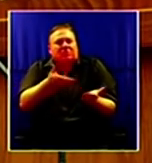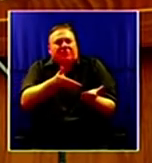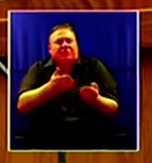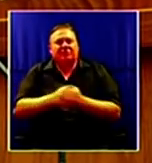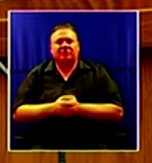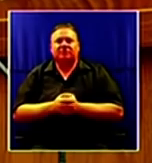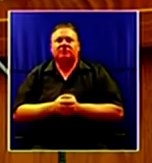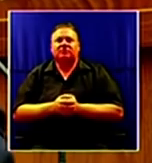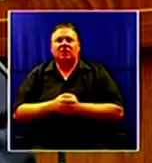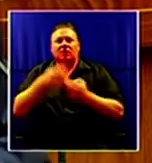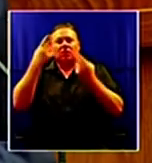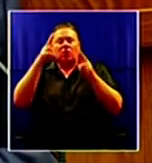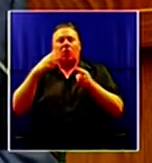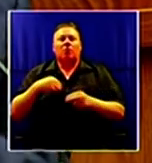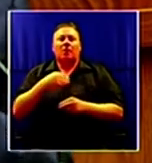Honorable members,